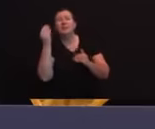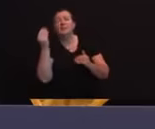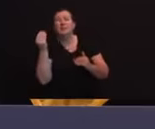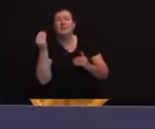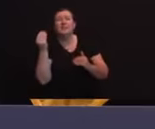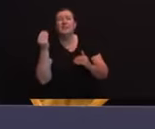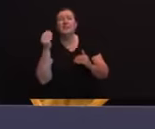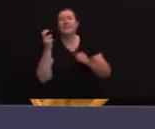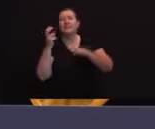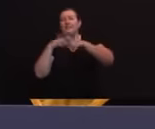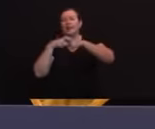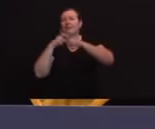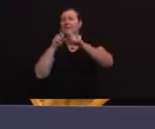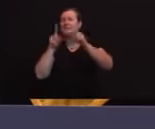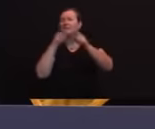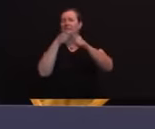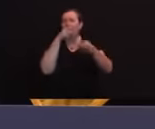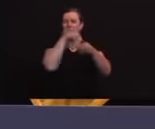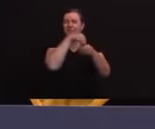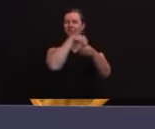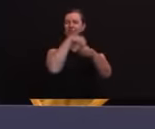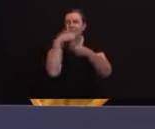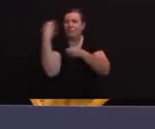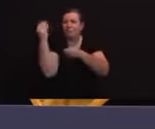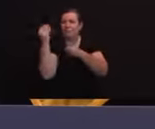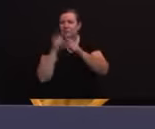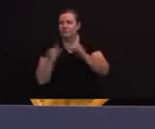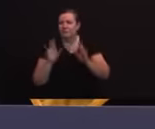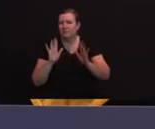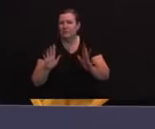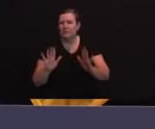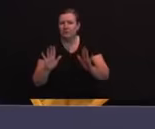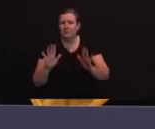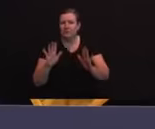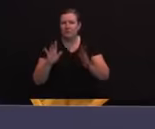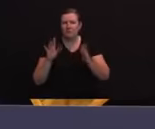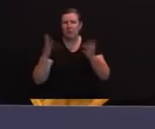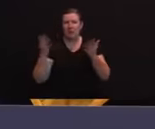on the inside. We've said that from moment one. That happens to be the case, Tina.